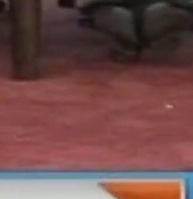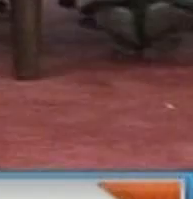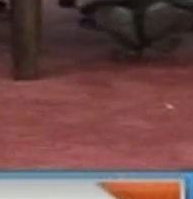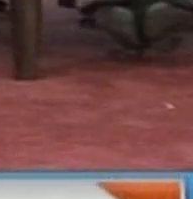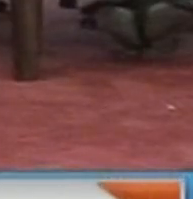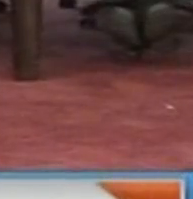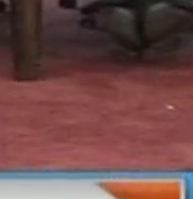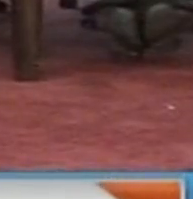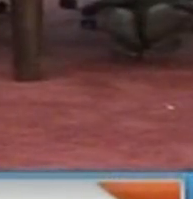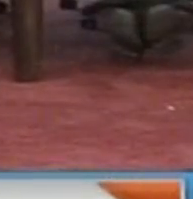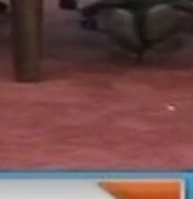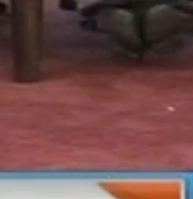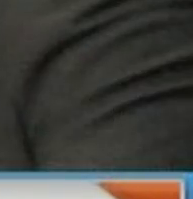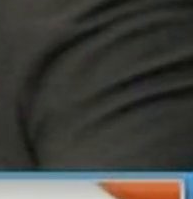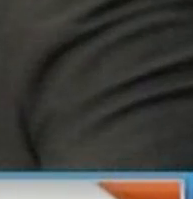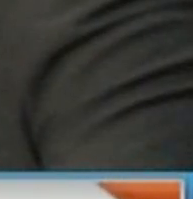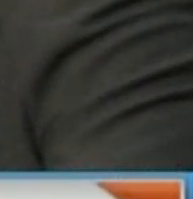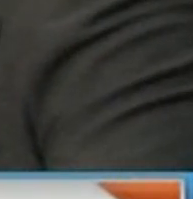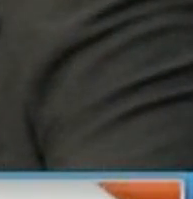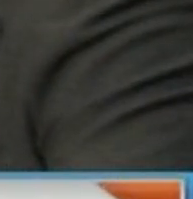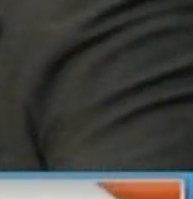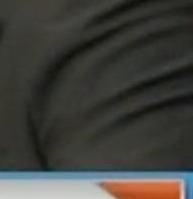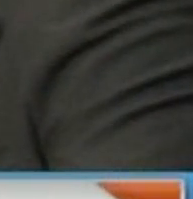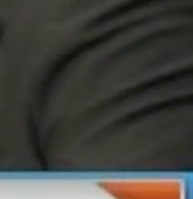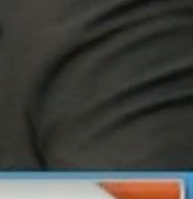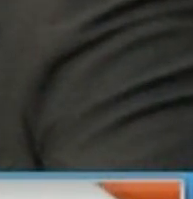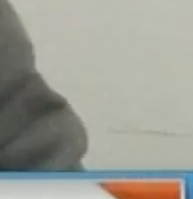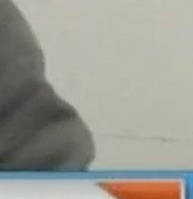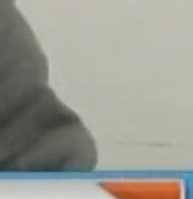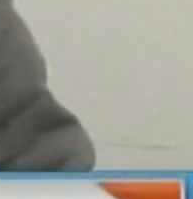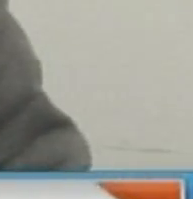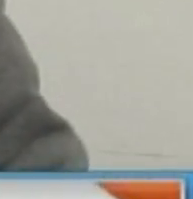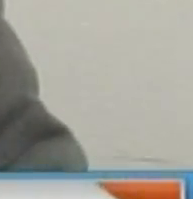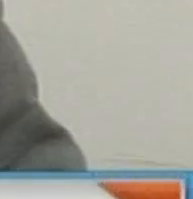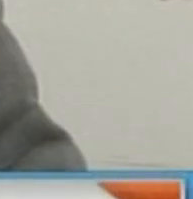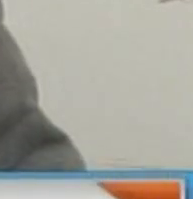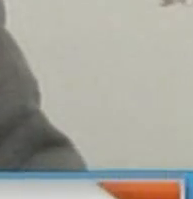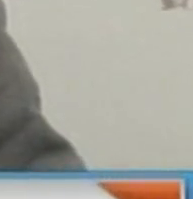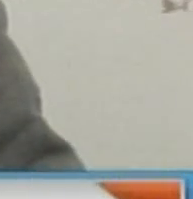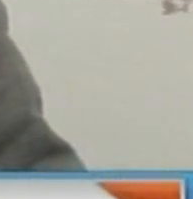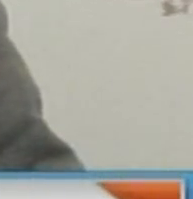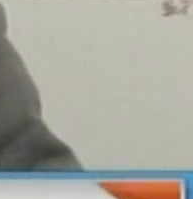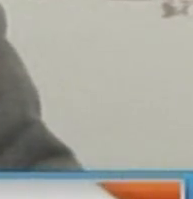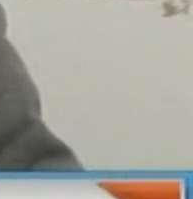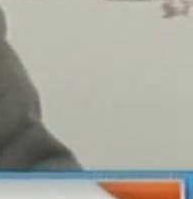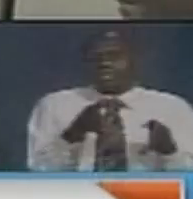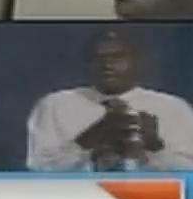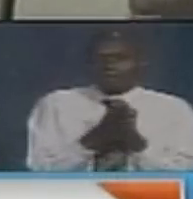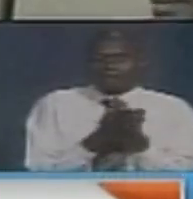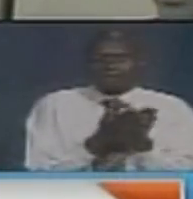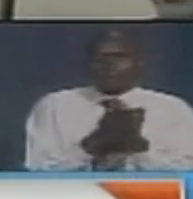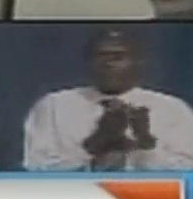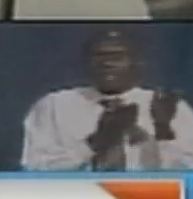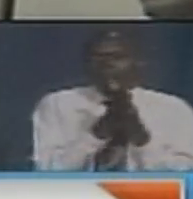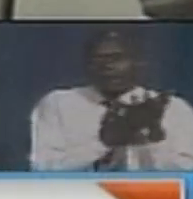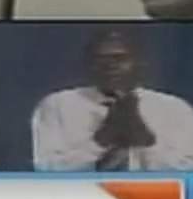rejected proposed nominees to the Ethics and Anti-Corruption Commission over just one thing: lack of passion.